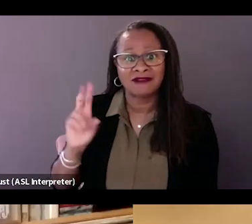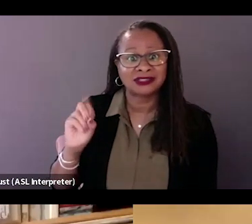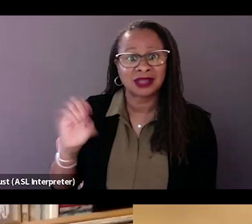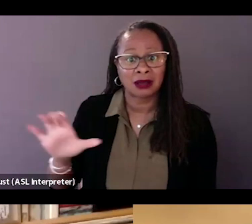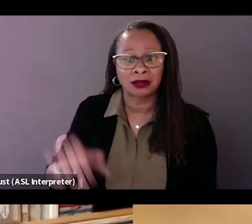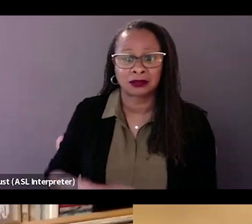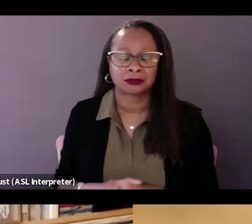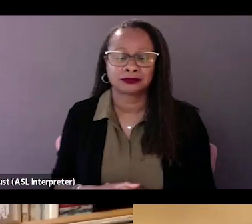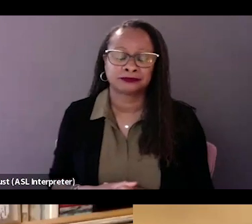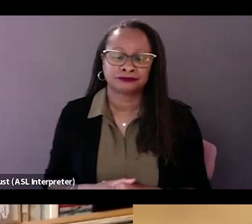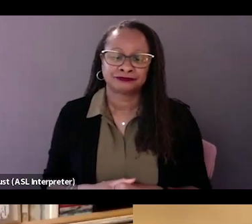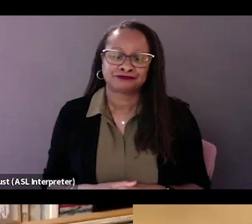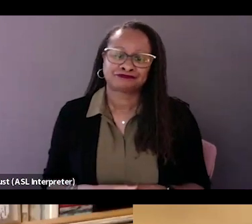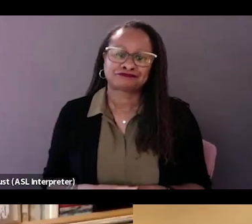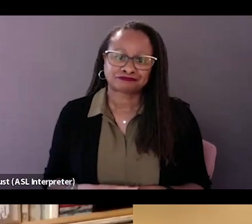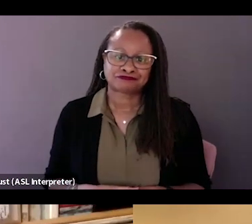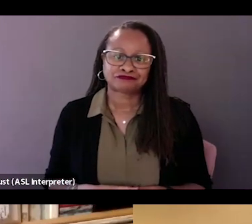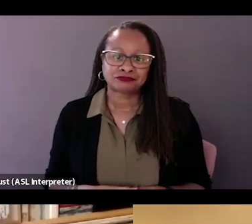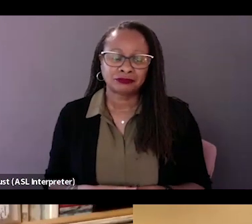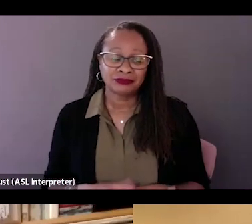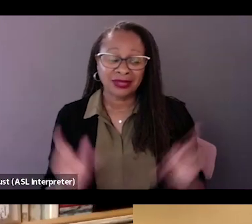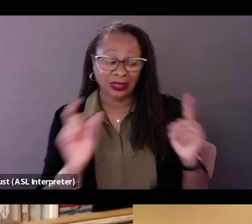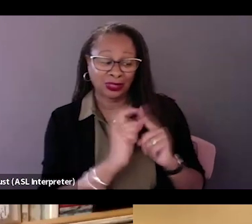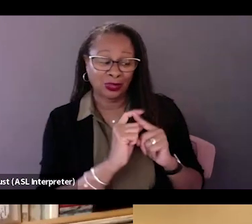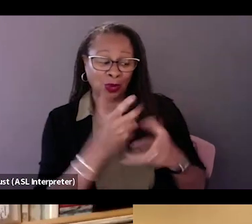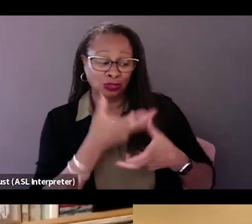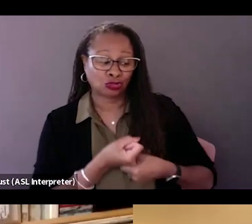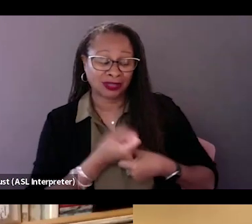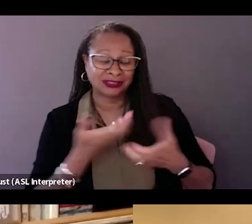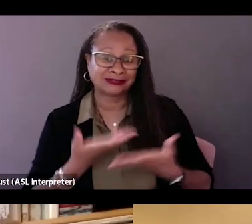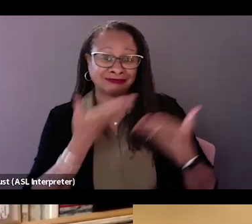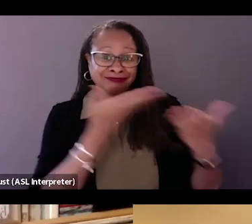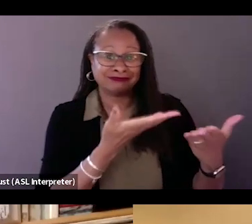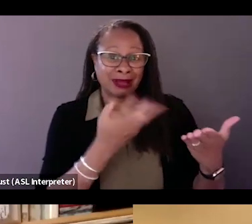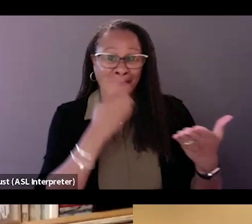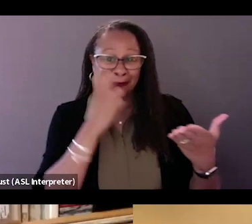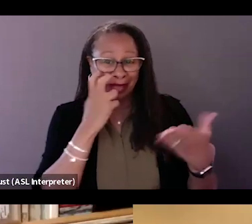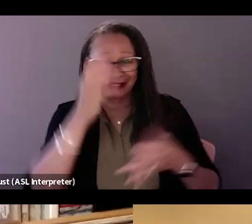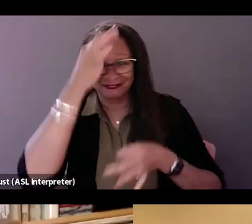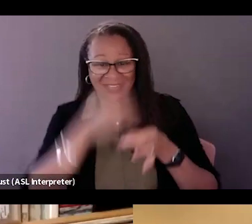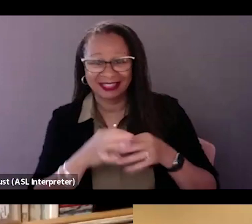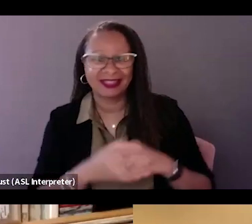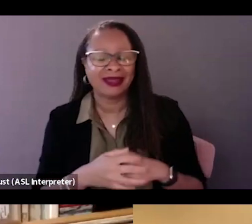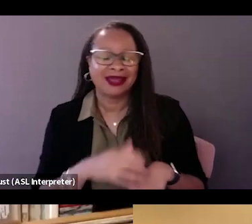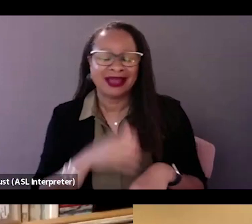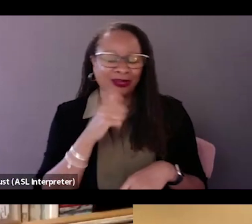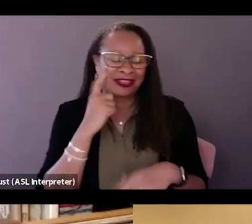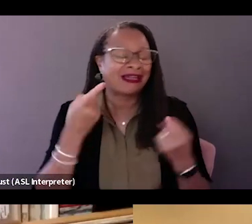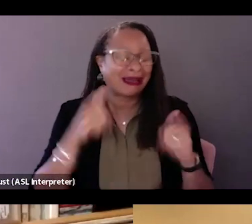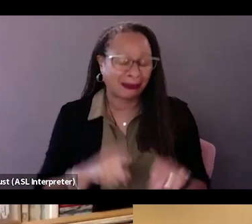don't think the word trust implies a lot of blind faith. I don't think that I don't think that ever